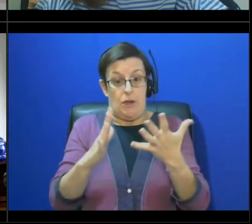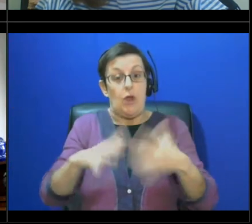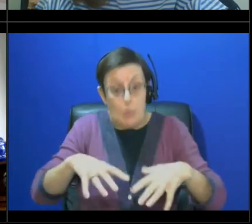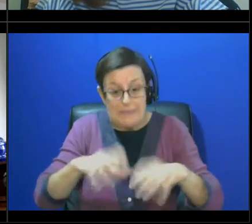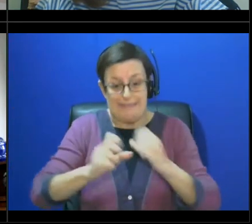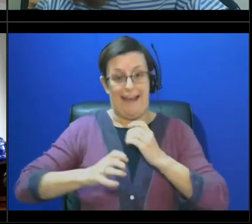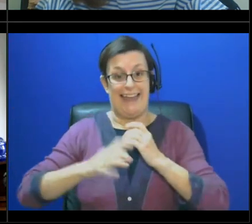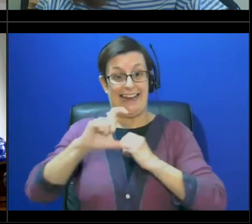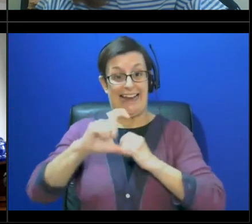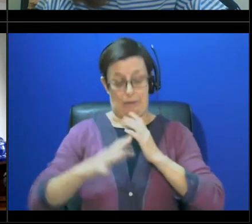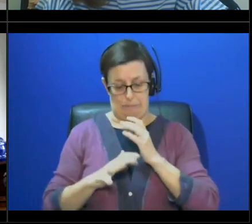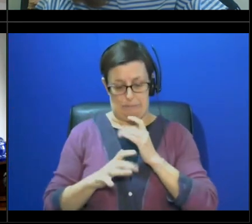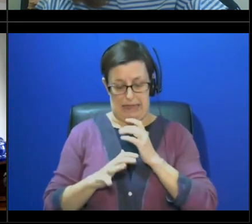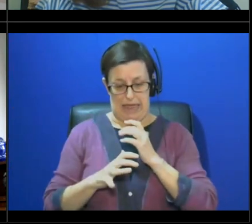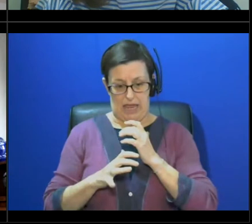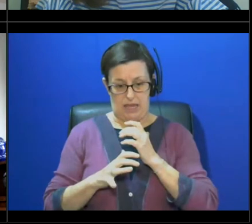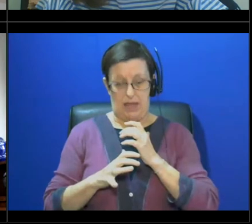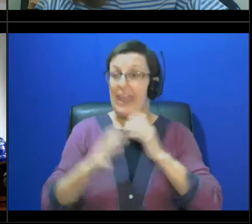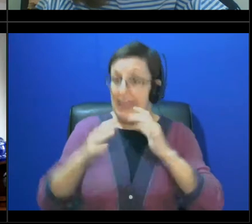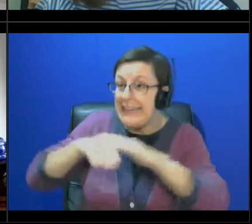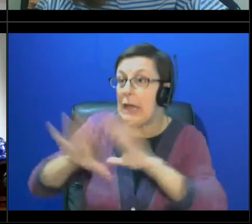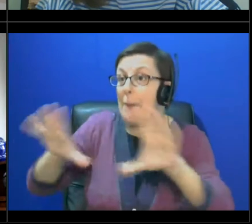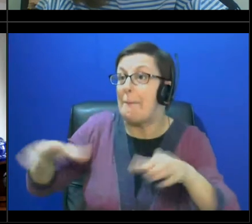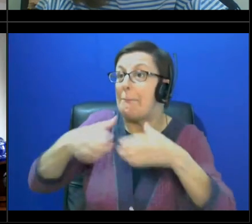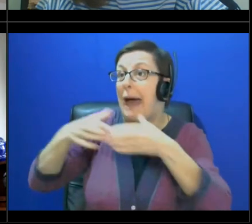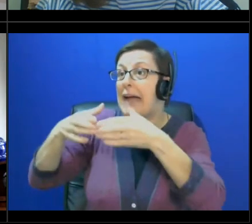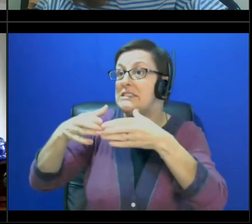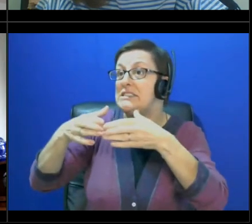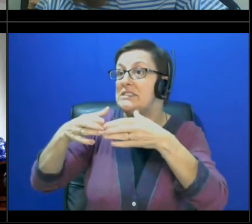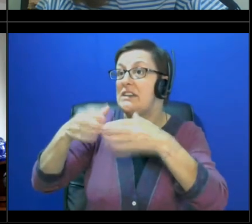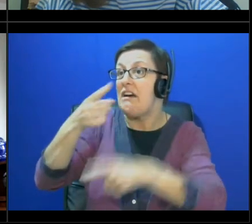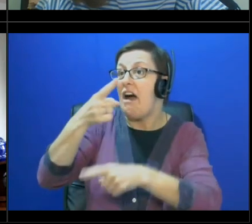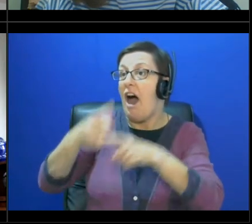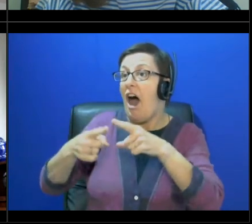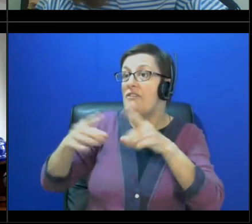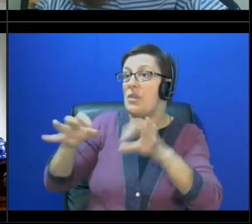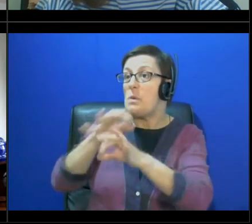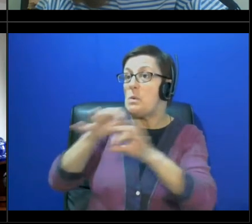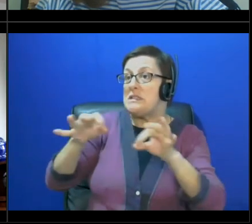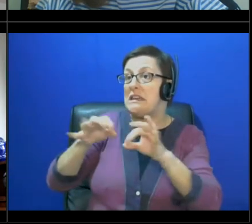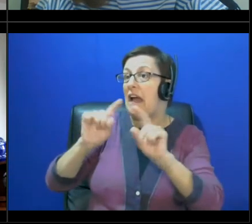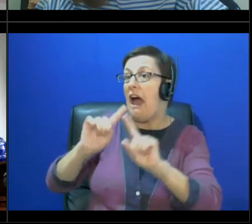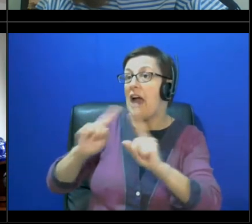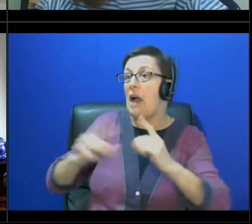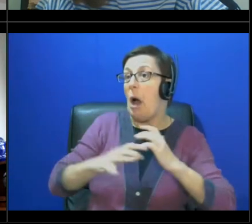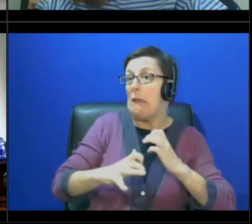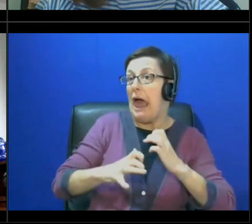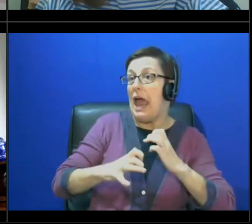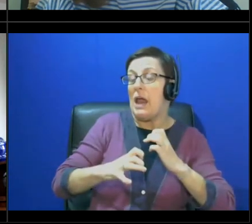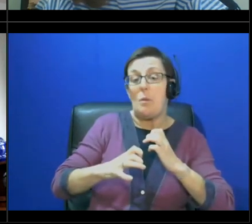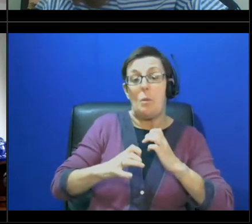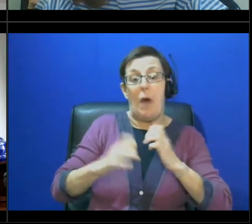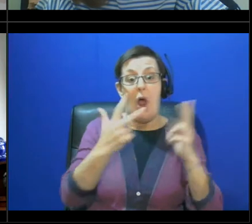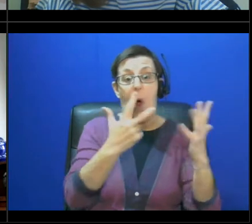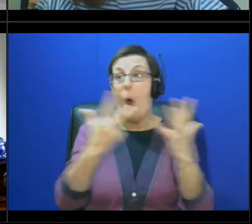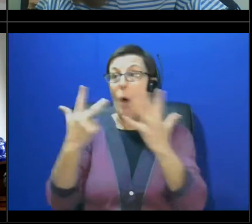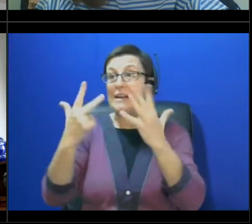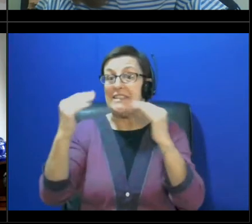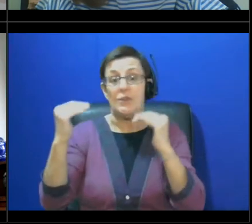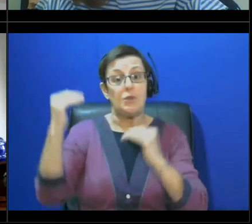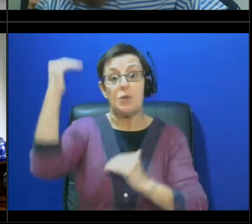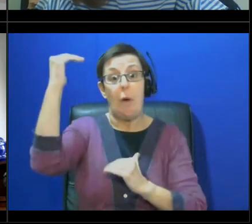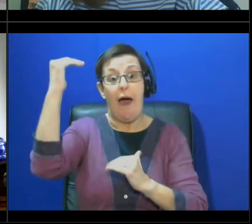clarinet or whatever, but you then go to your big band and you find that you can't play half of page three because it's in an octave that you can't reach, or you can't play that set